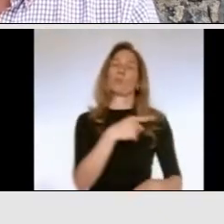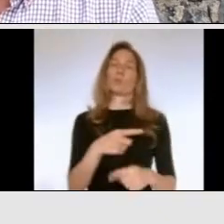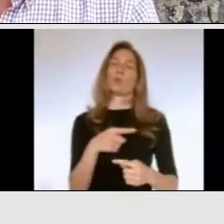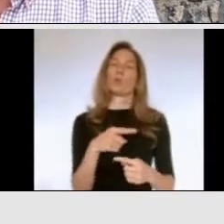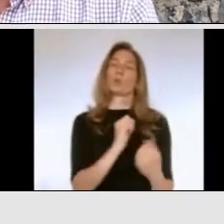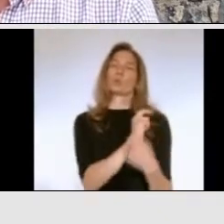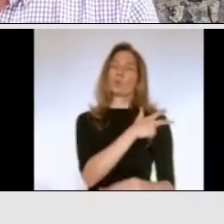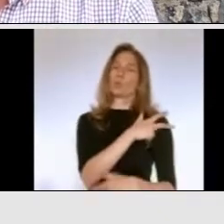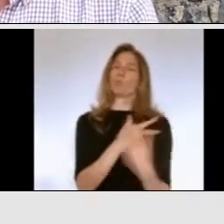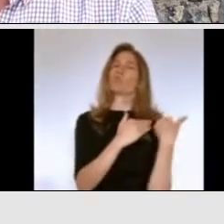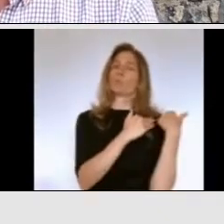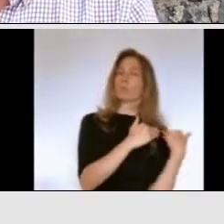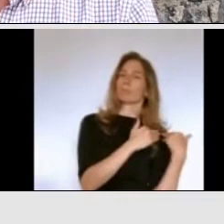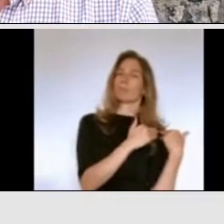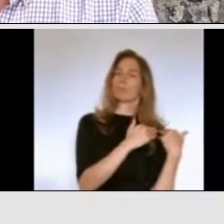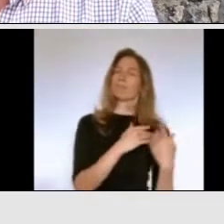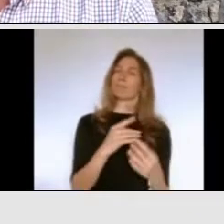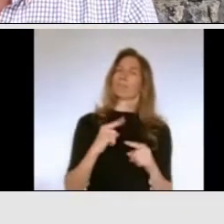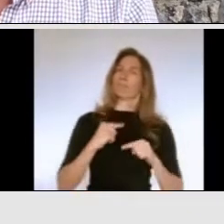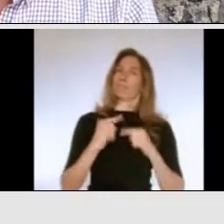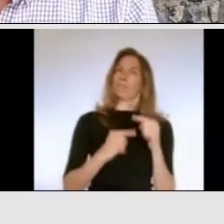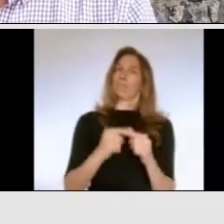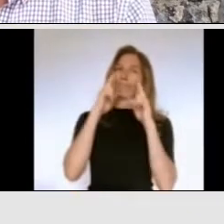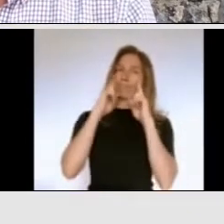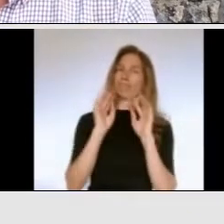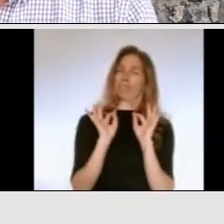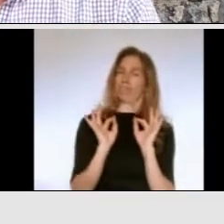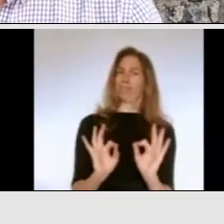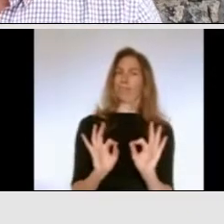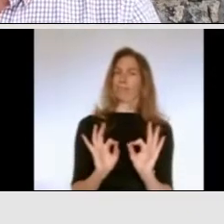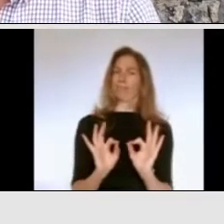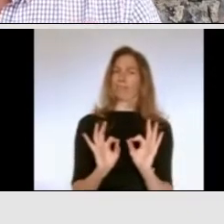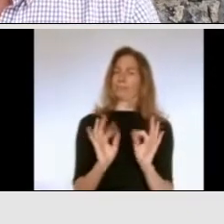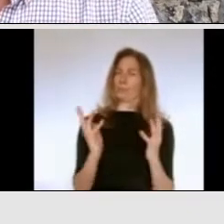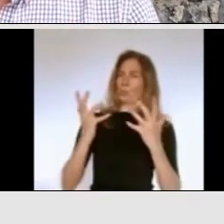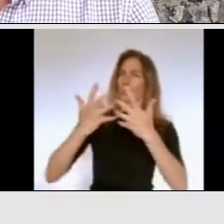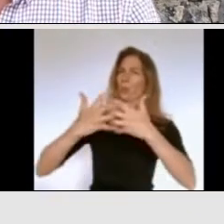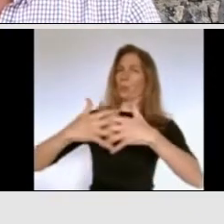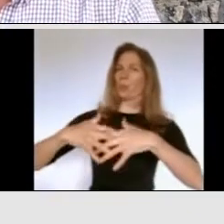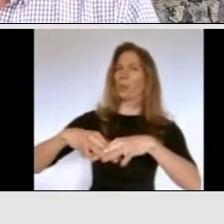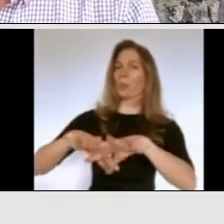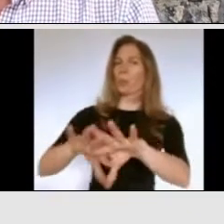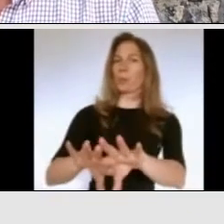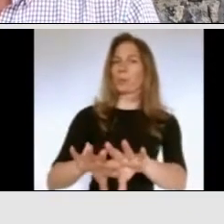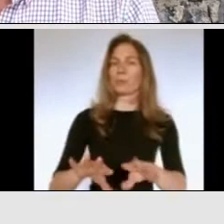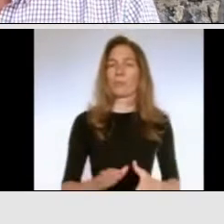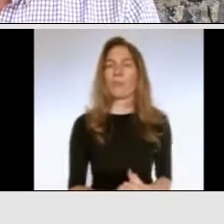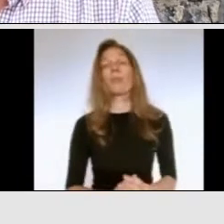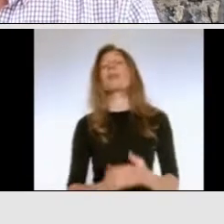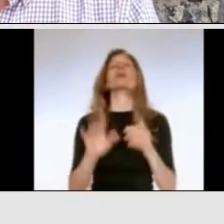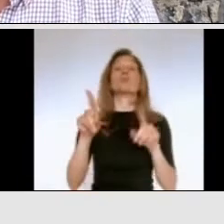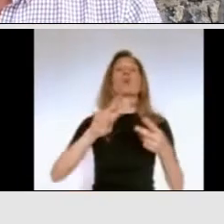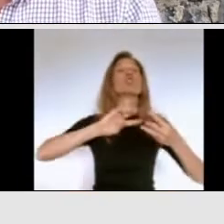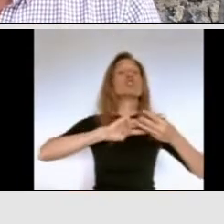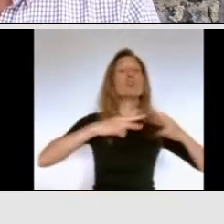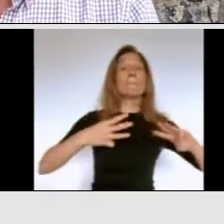responsible way. And so another way in which Shapes interfaces with the marketplace is through